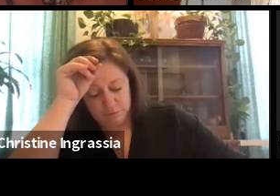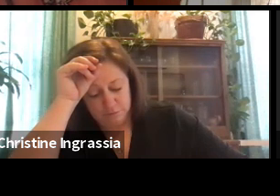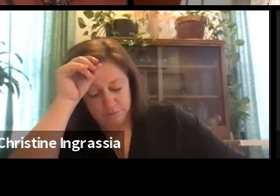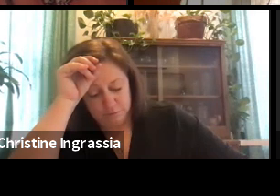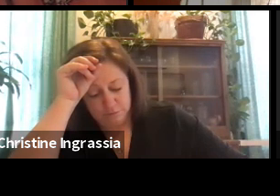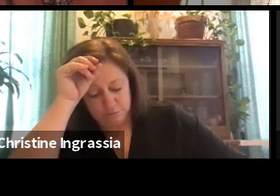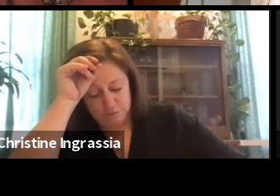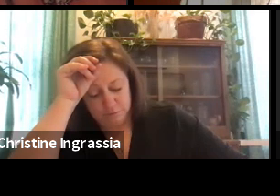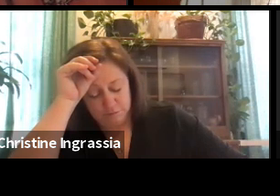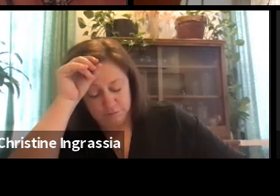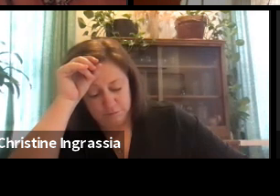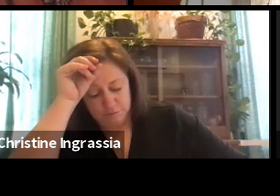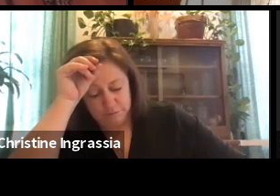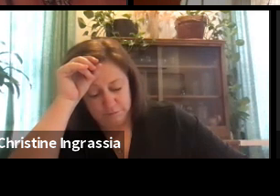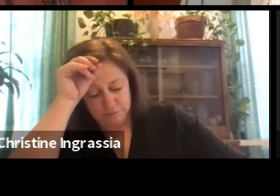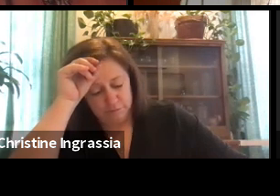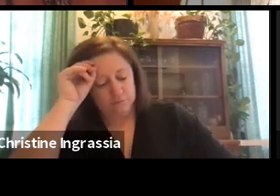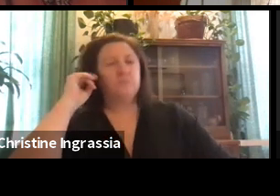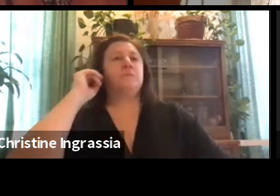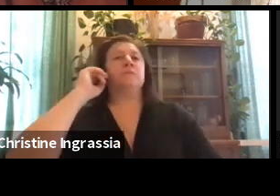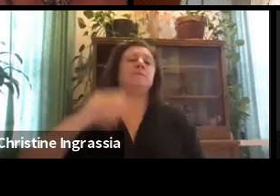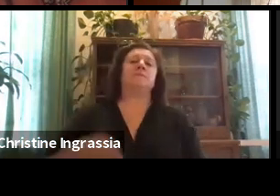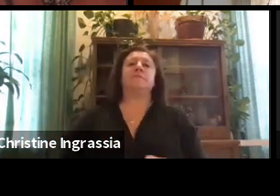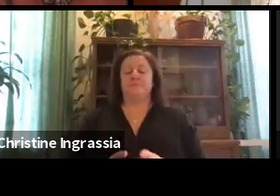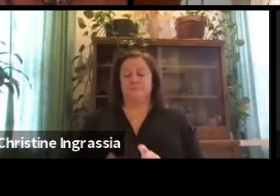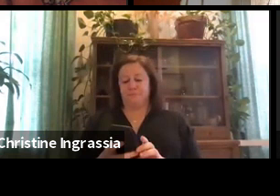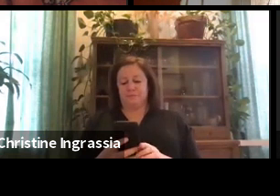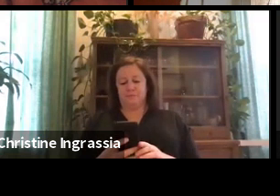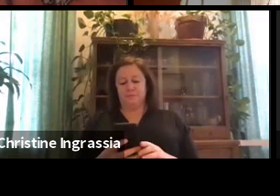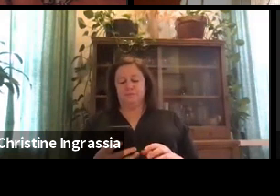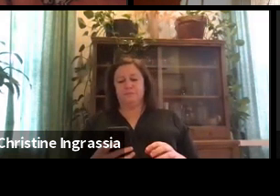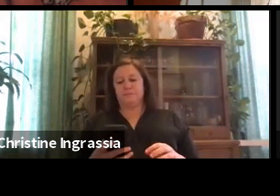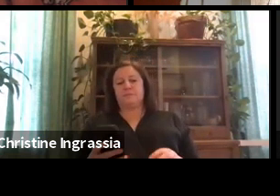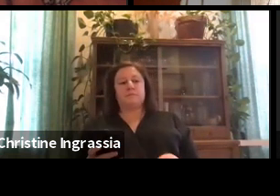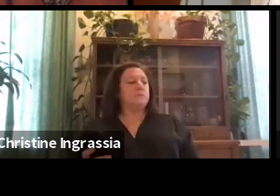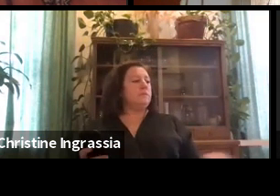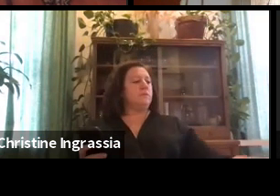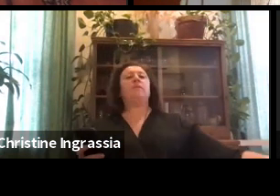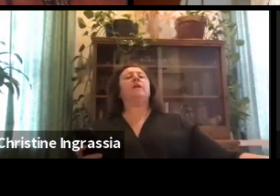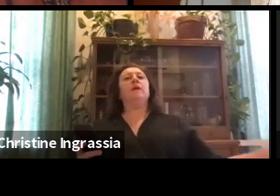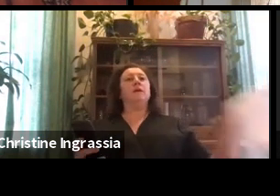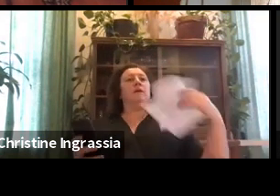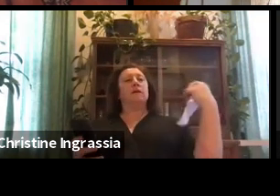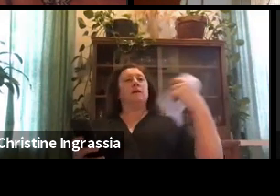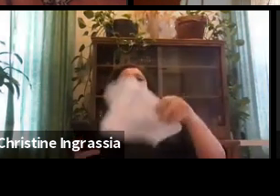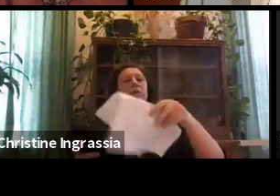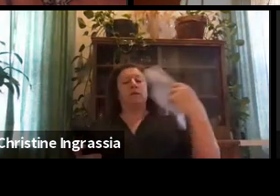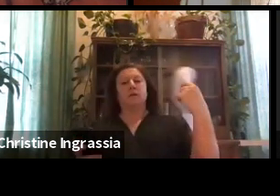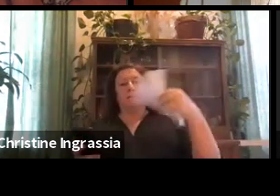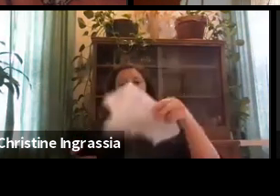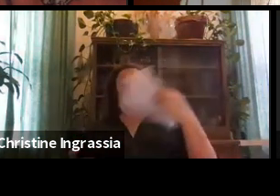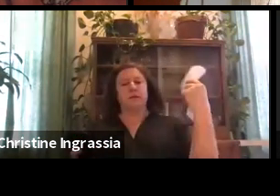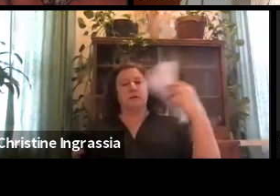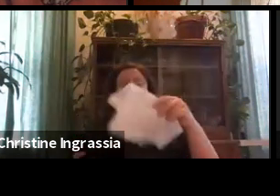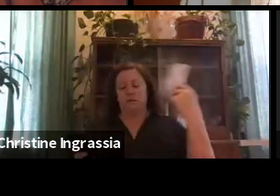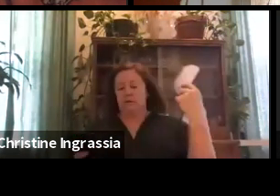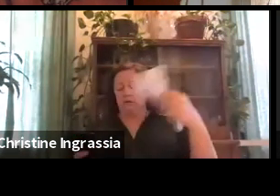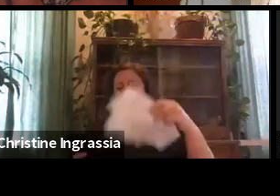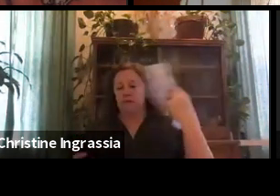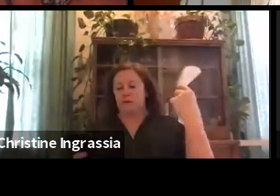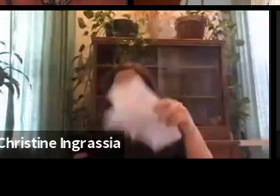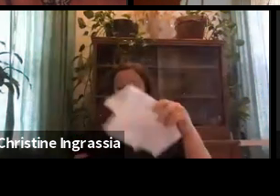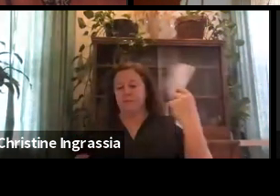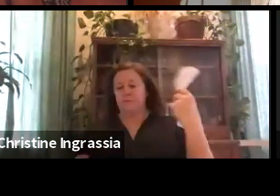being served and not people sitting around talking about something for 2 years and it never gets